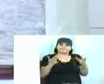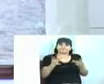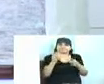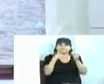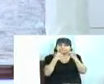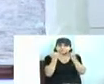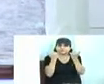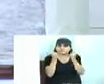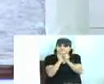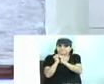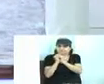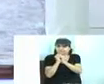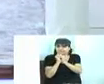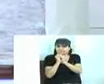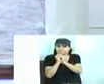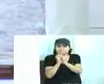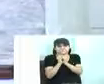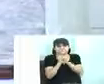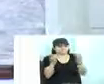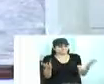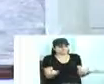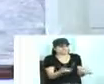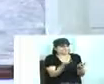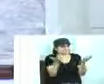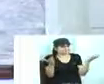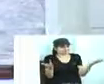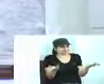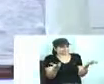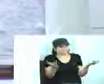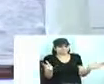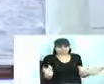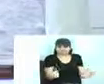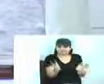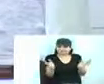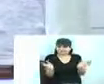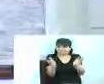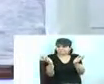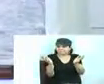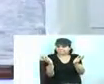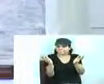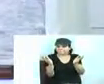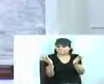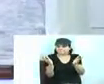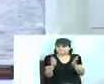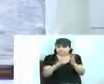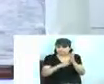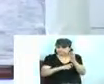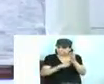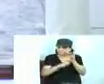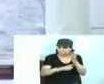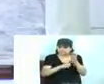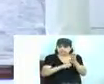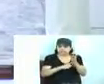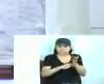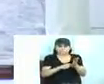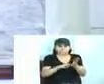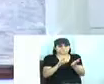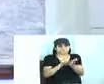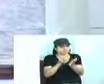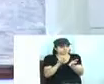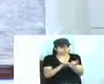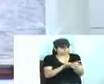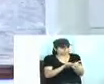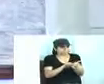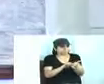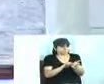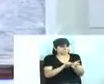together. For everybody who is here, I do encourage you to take your newsletter, your worship bulletin. It doubles as a